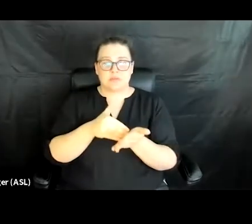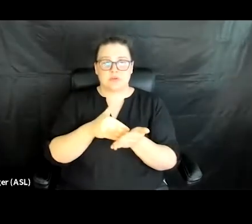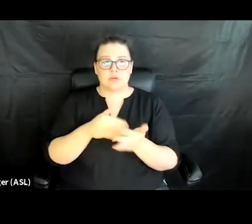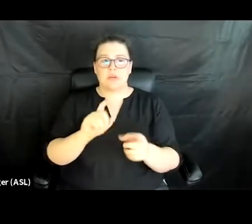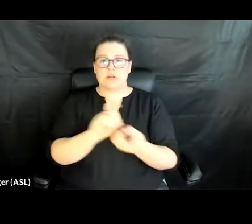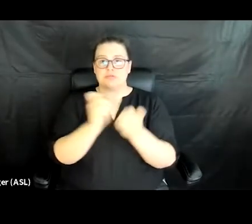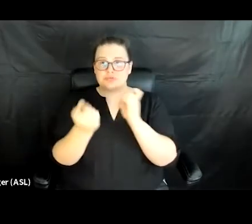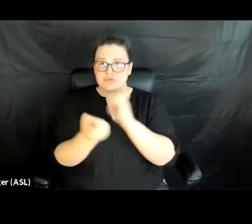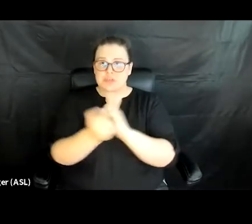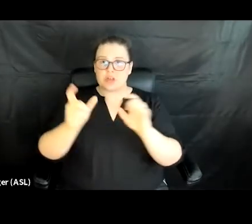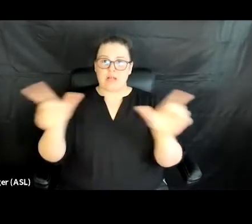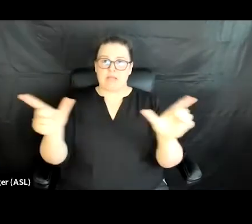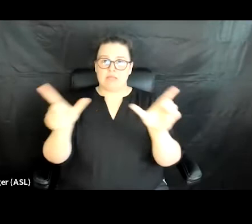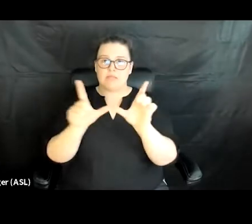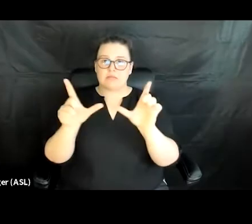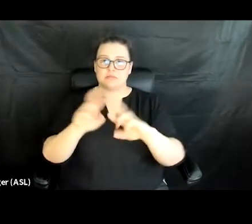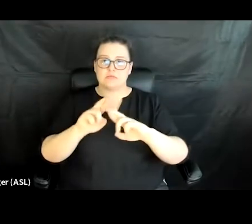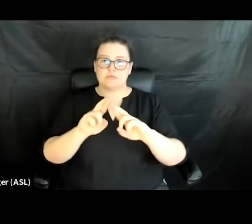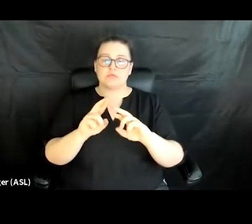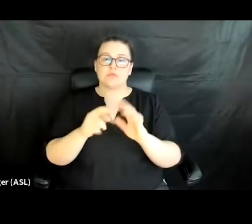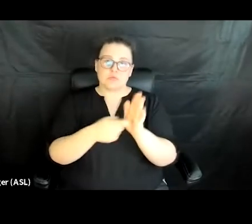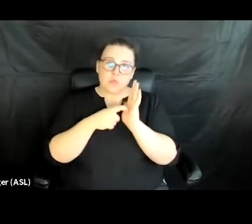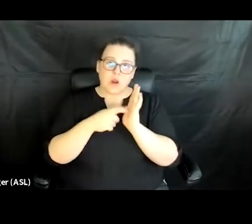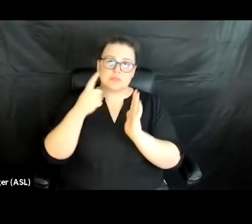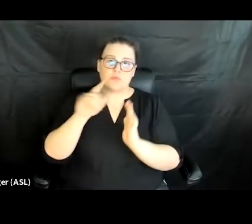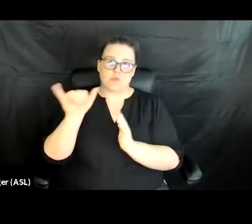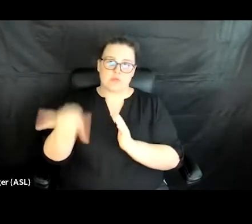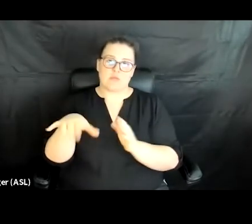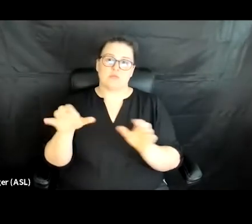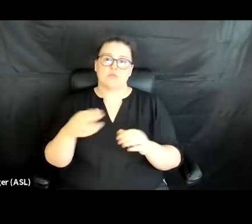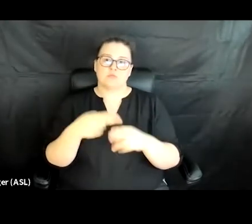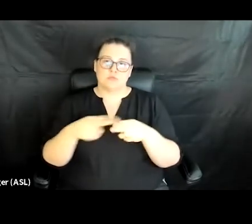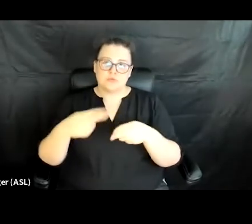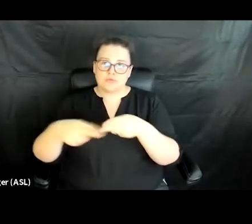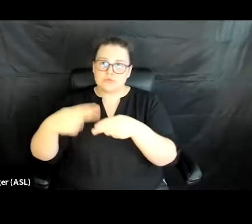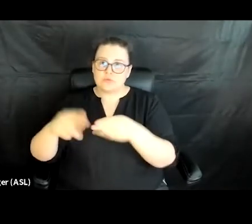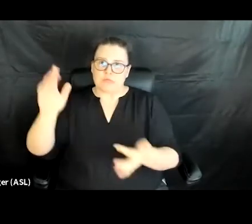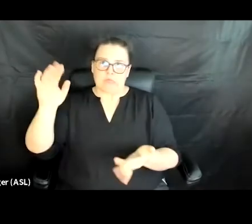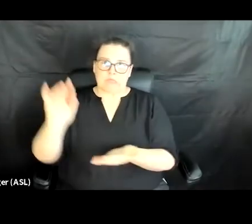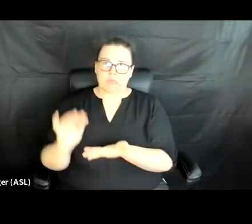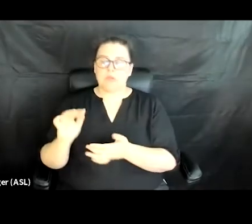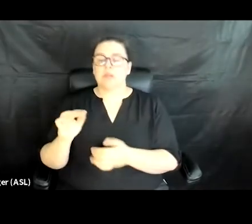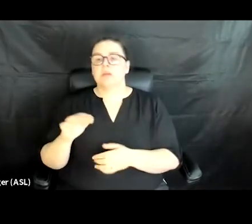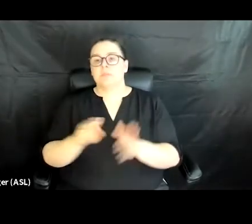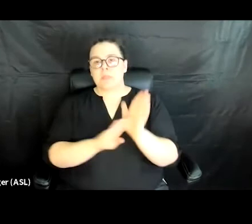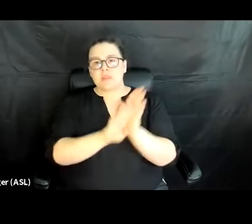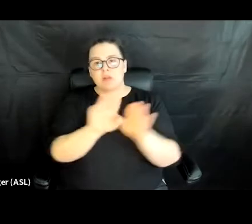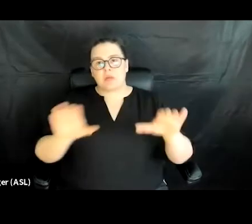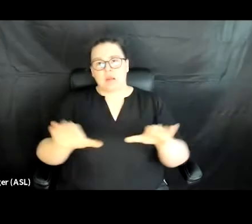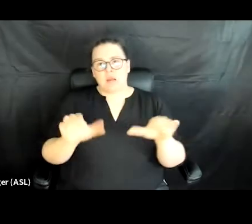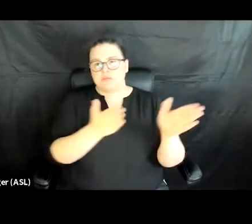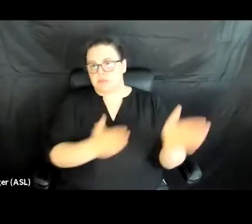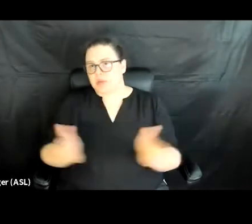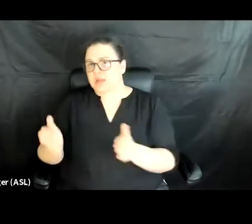licensure requirements in terms of the shortages, developing action plans,